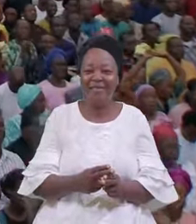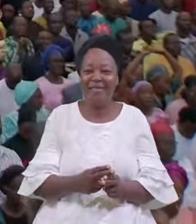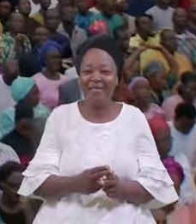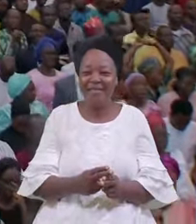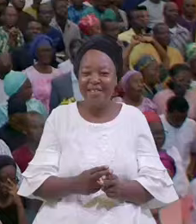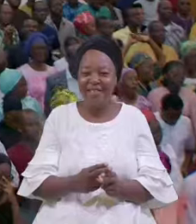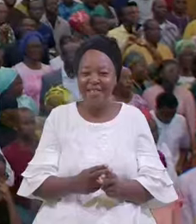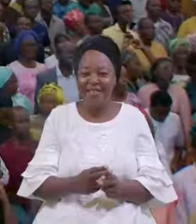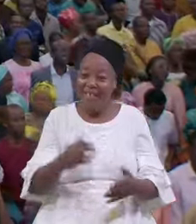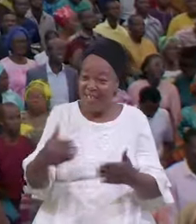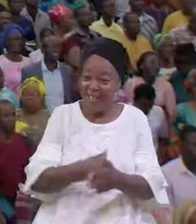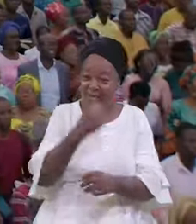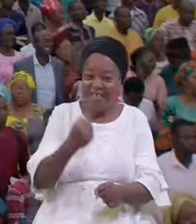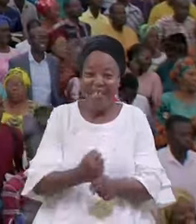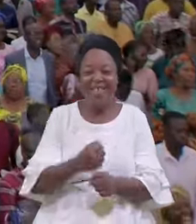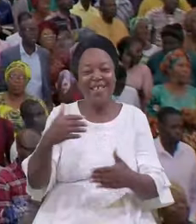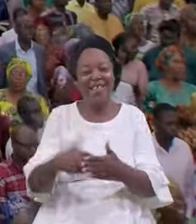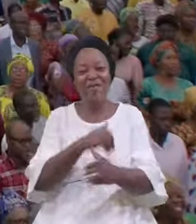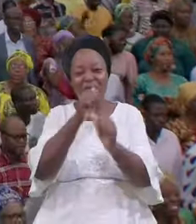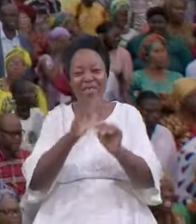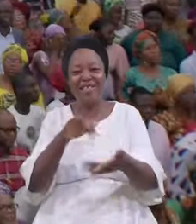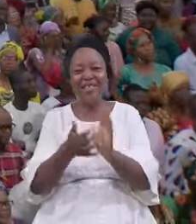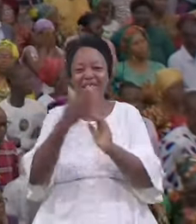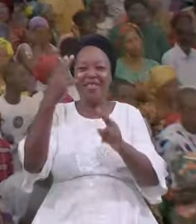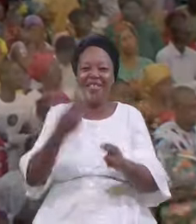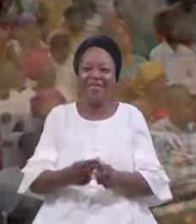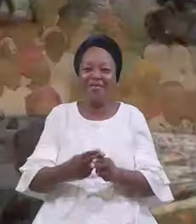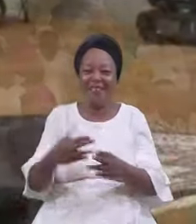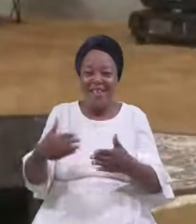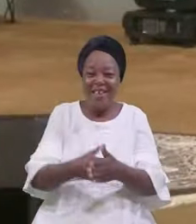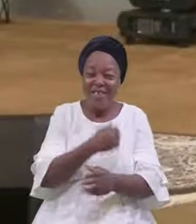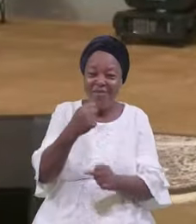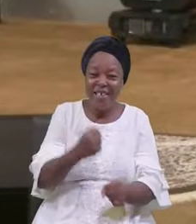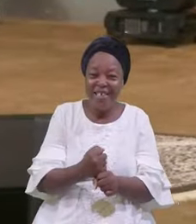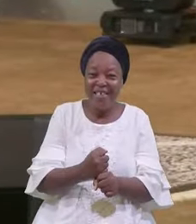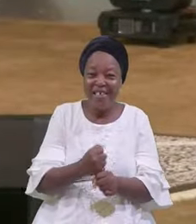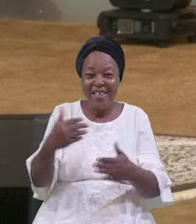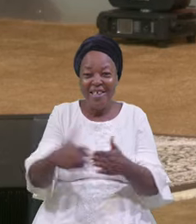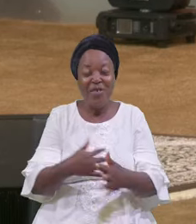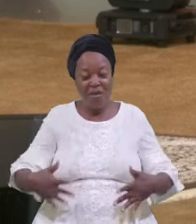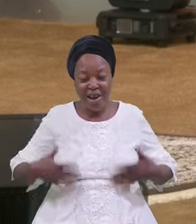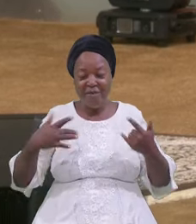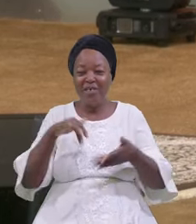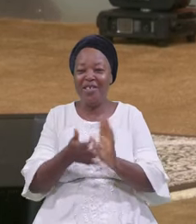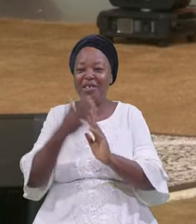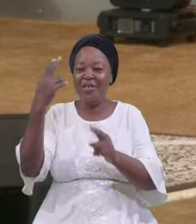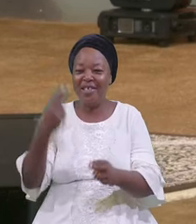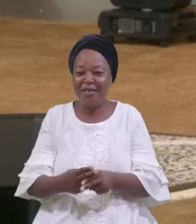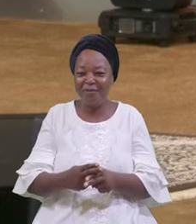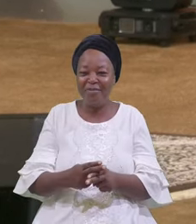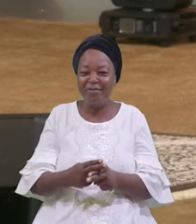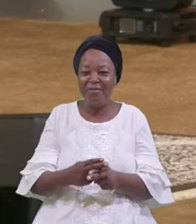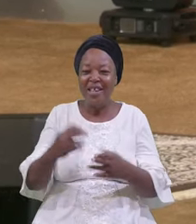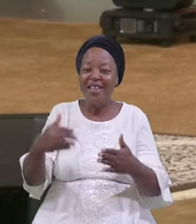New year, new blessing. Amen. New year, new life. Amen.